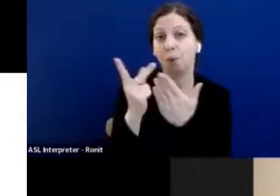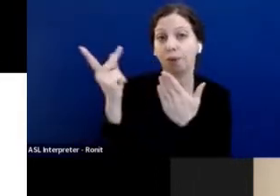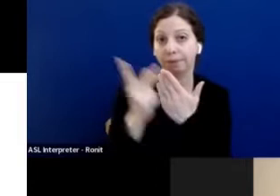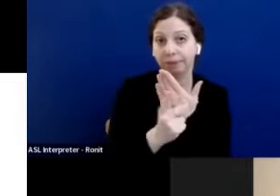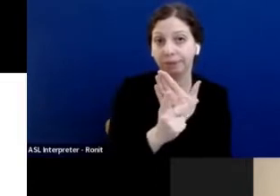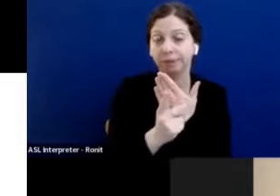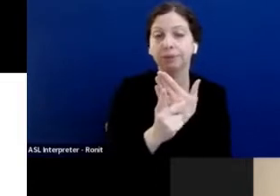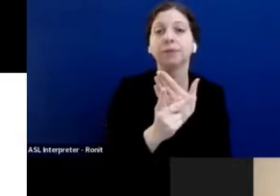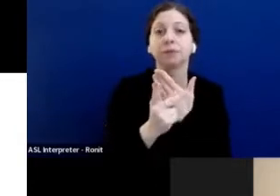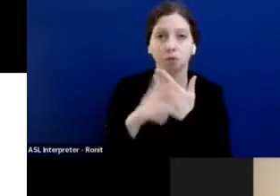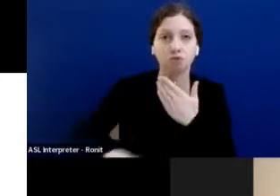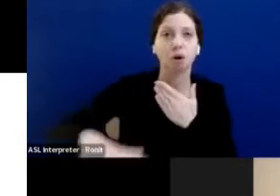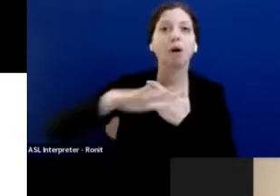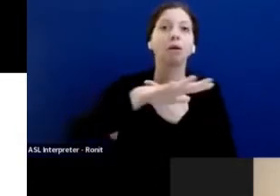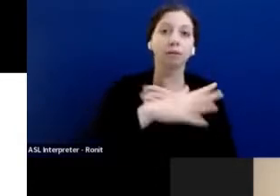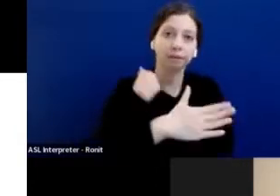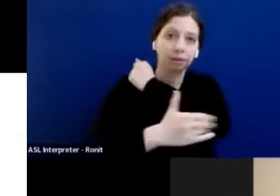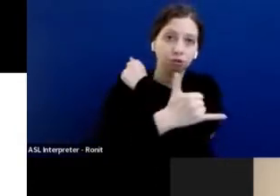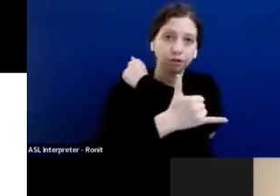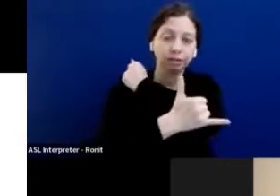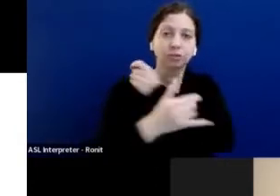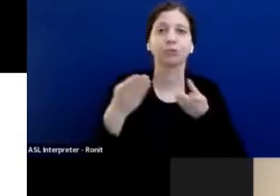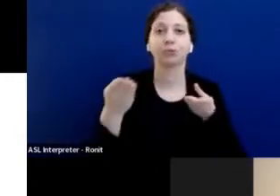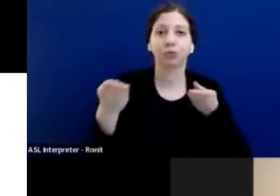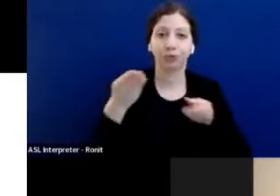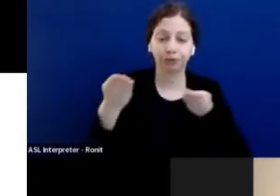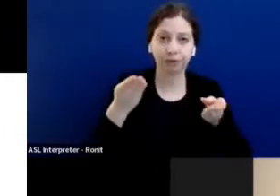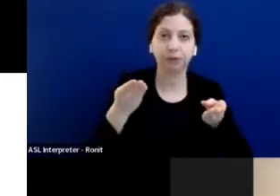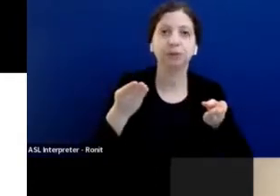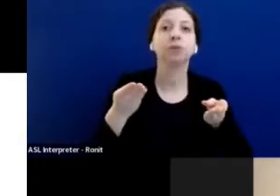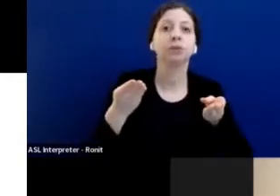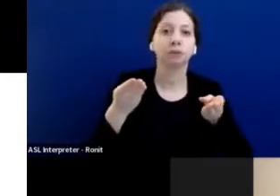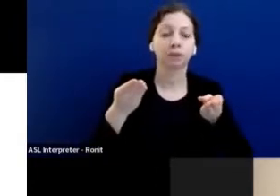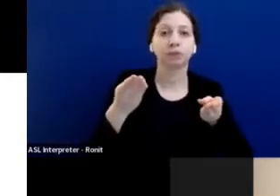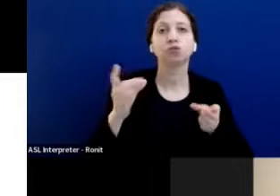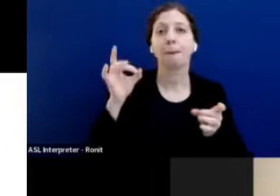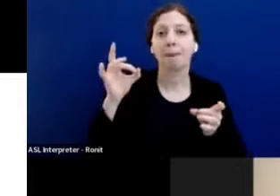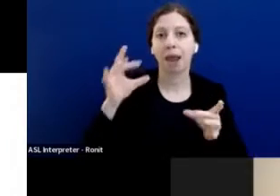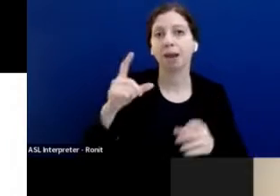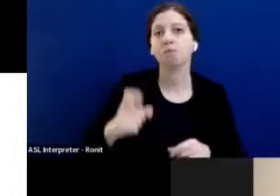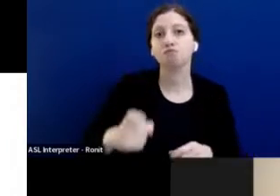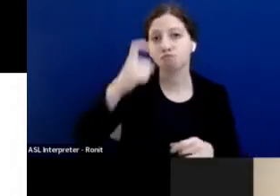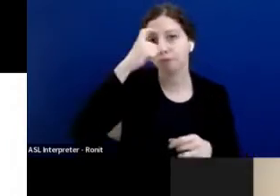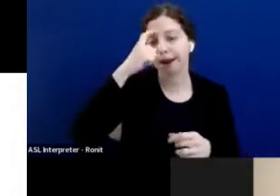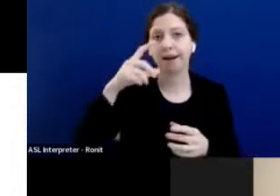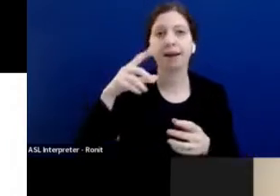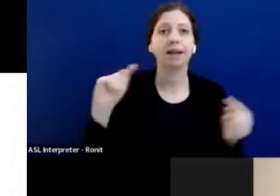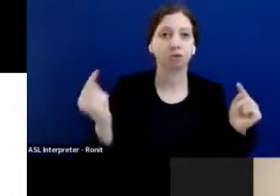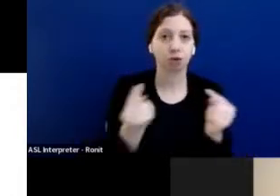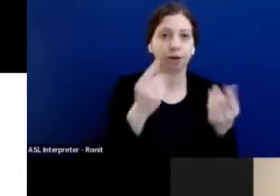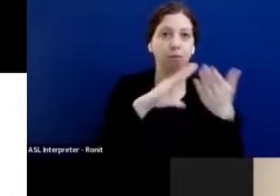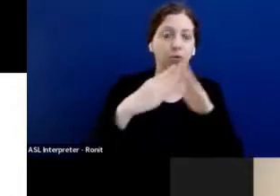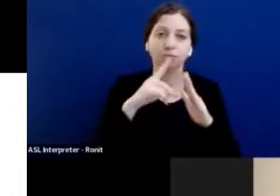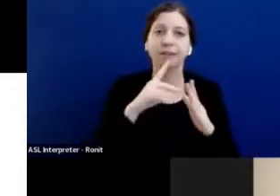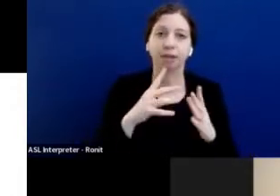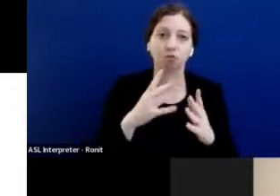that are across the country that are servicing the traumatic brain injury community, and we're very grateful to